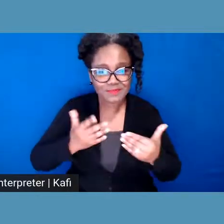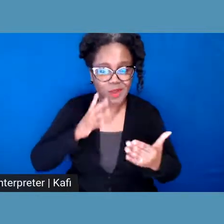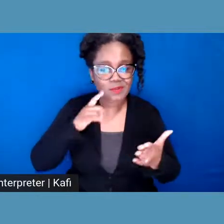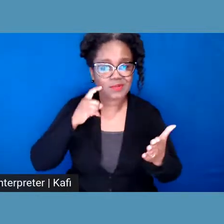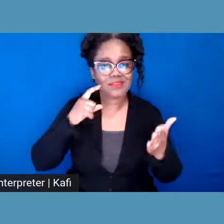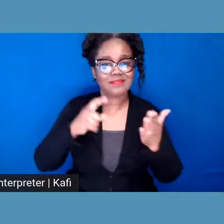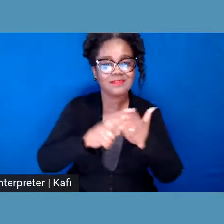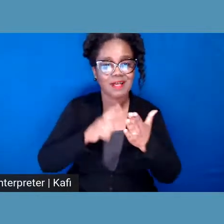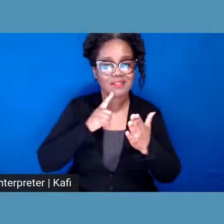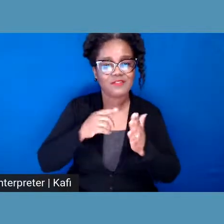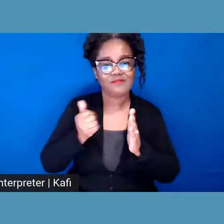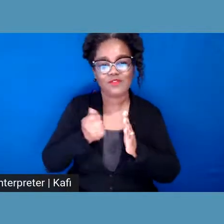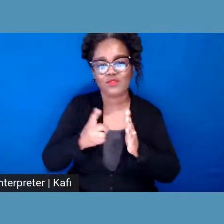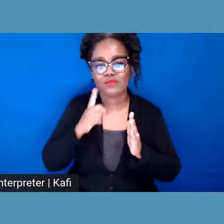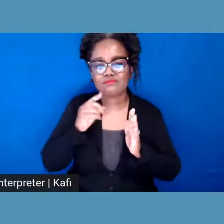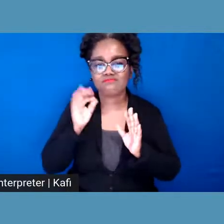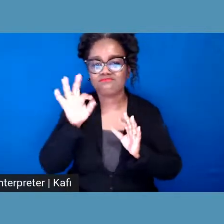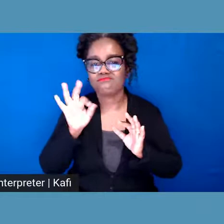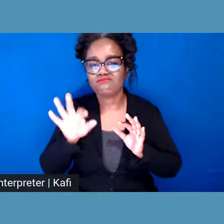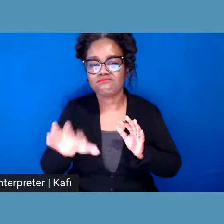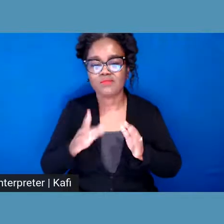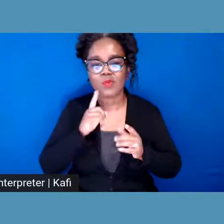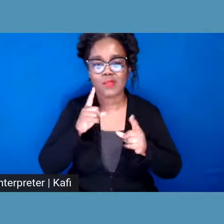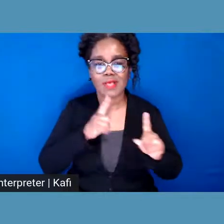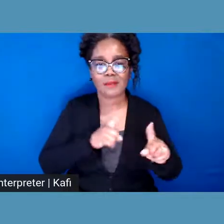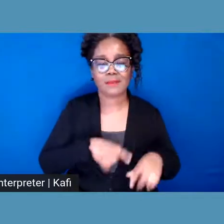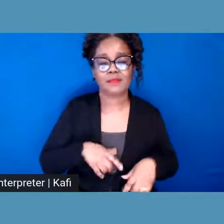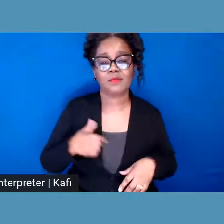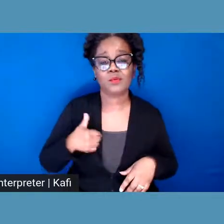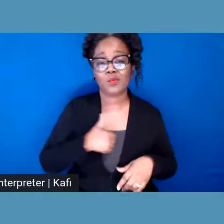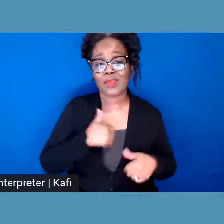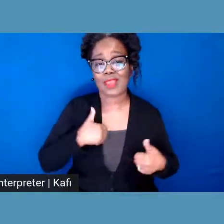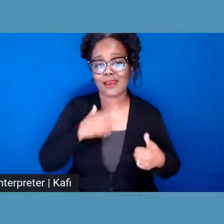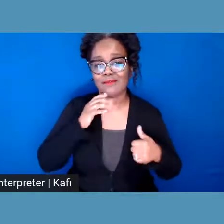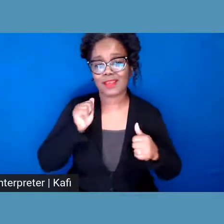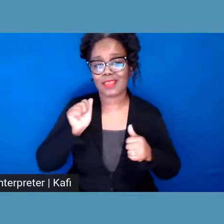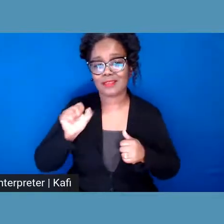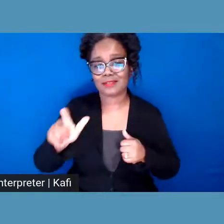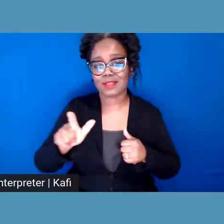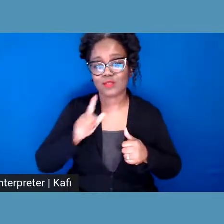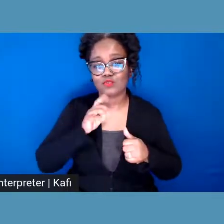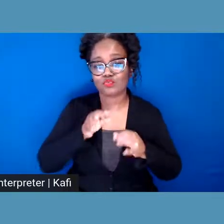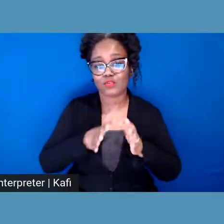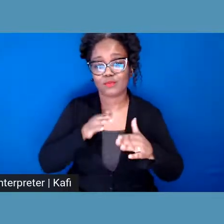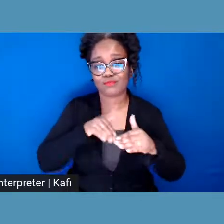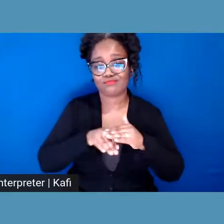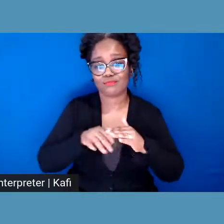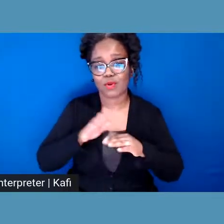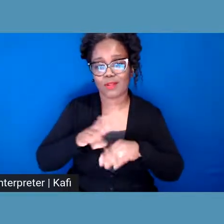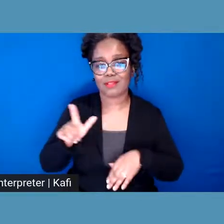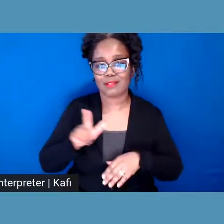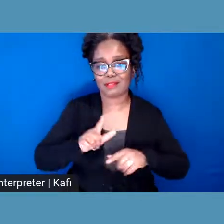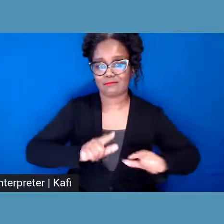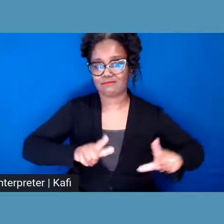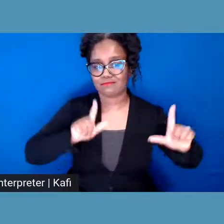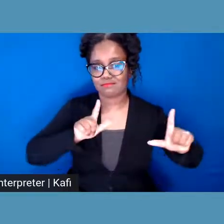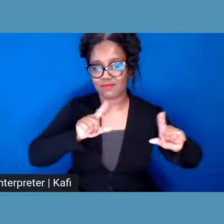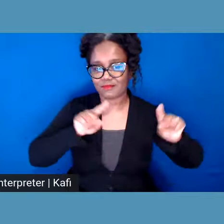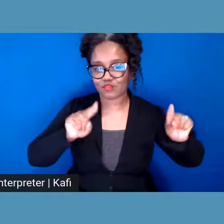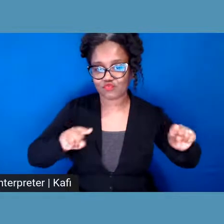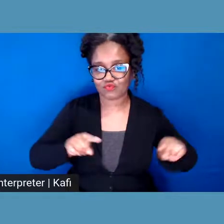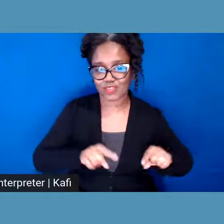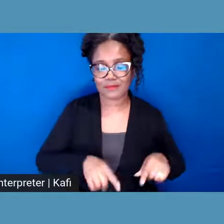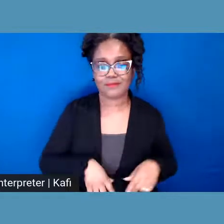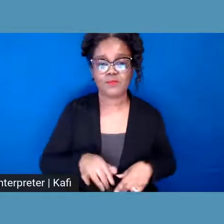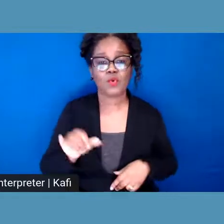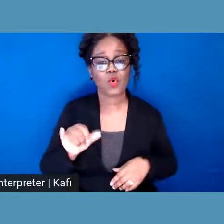interpreter, who will be situated on the left hand of your screen. Captioning for today's program is embedded in a box just below the video player on